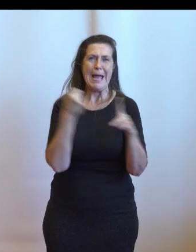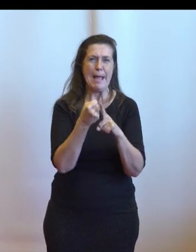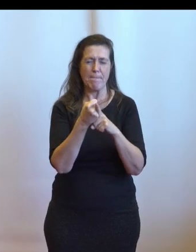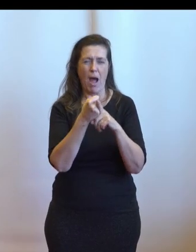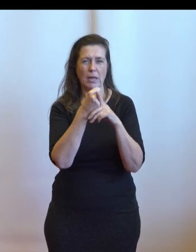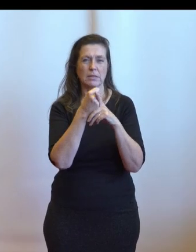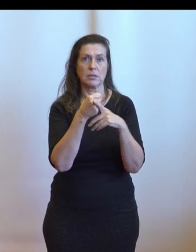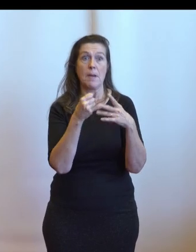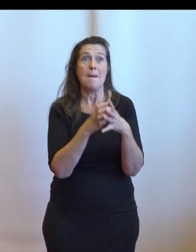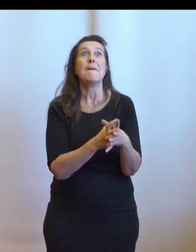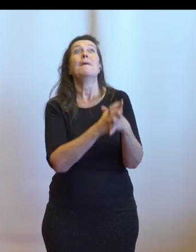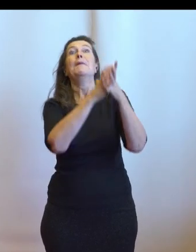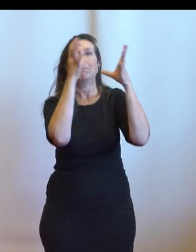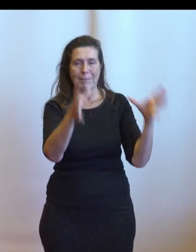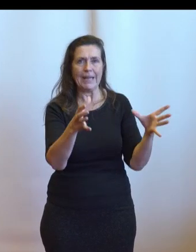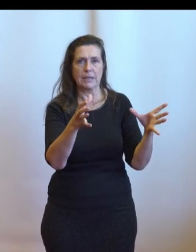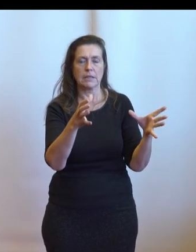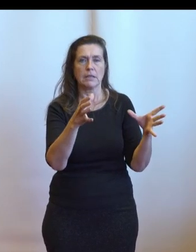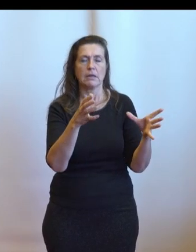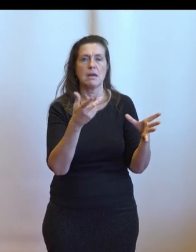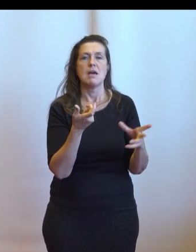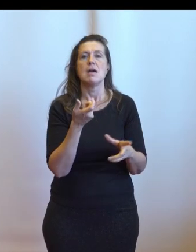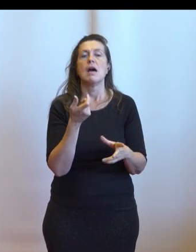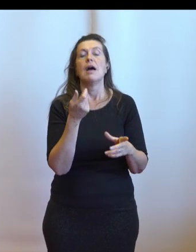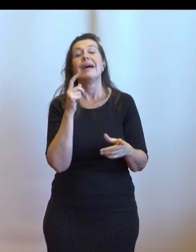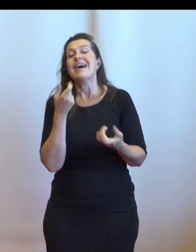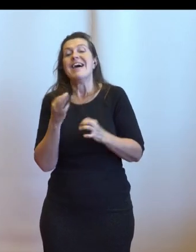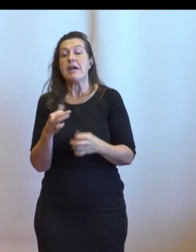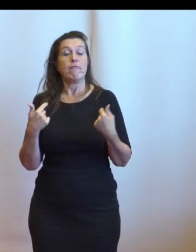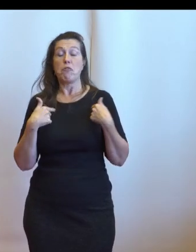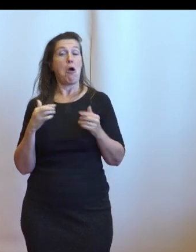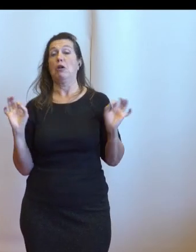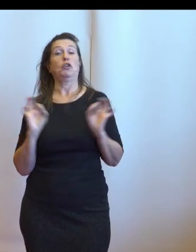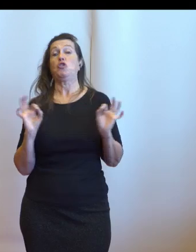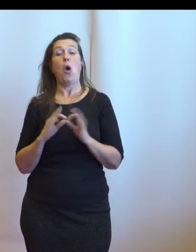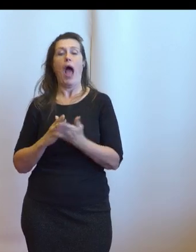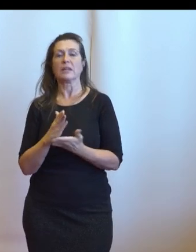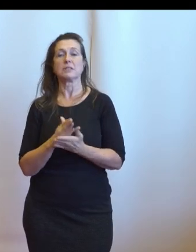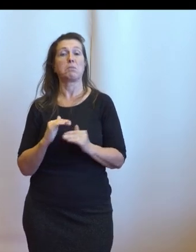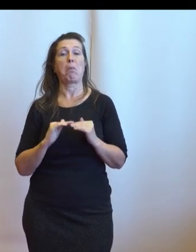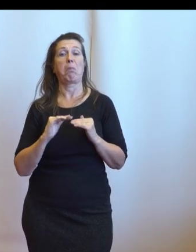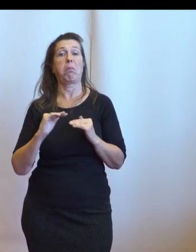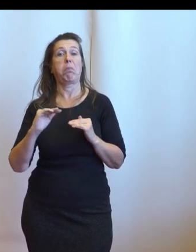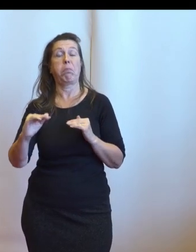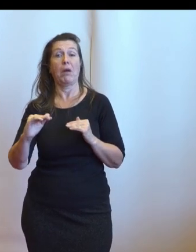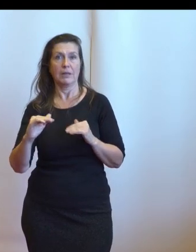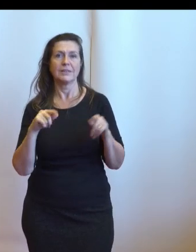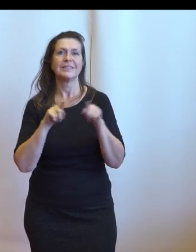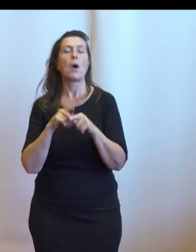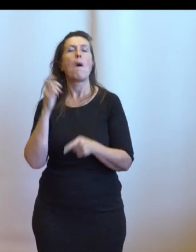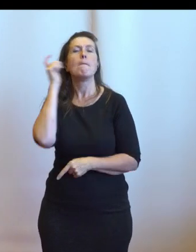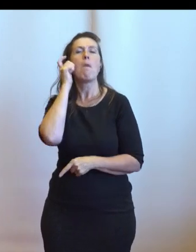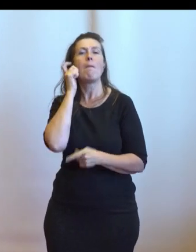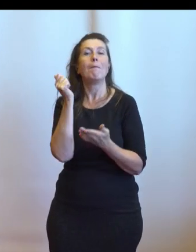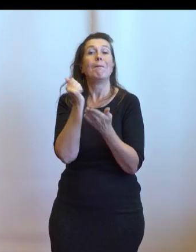often greater than if you hadn't bothered in the first place. So the same mobile banking app went offline for 3